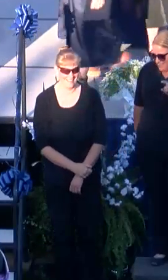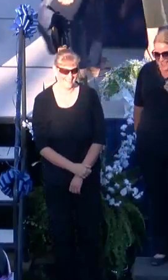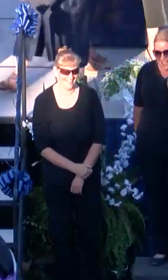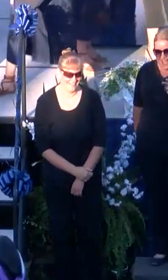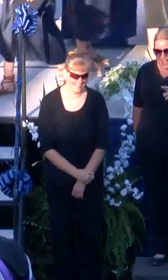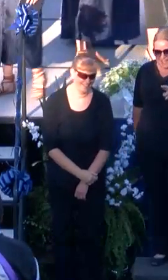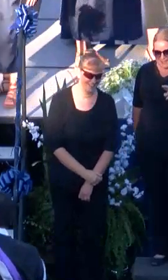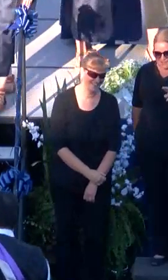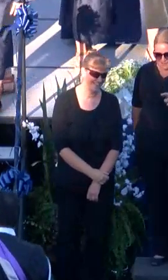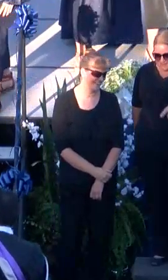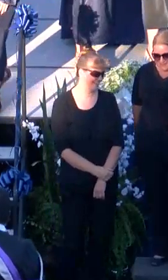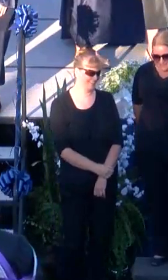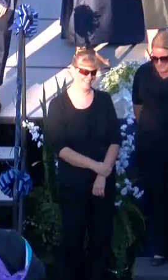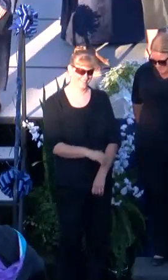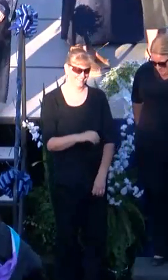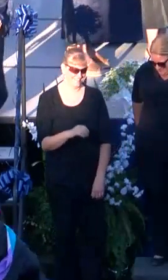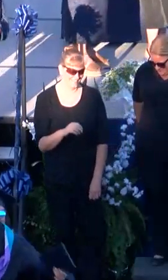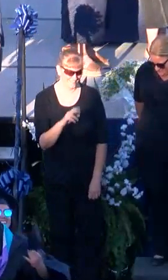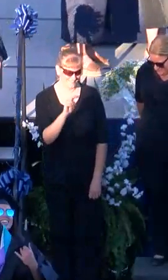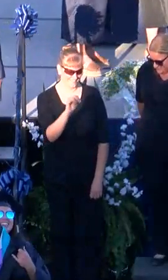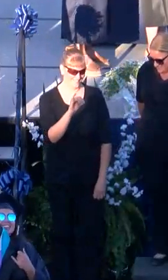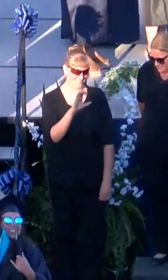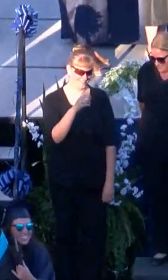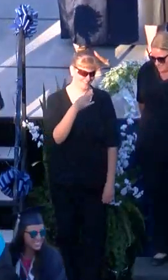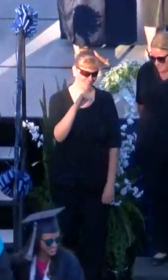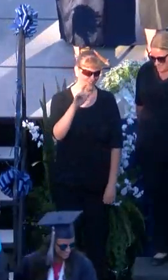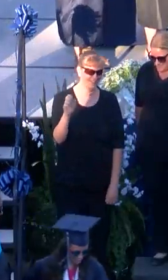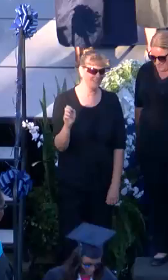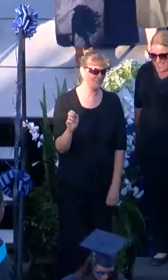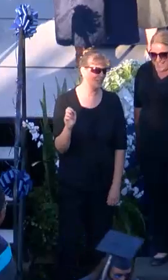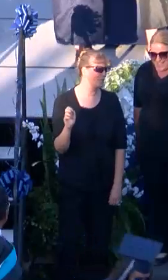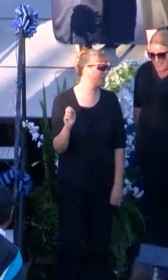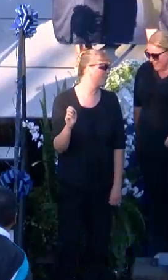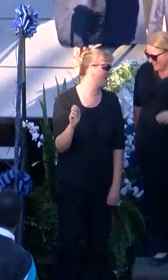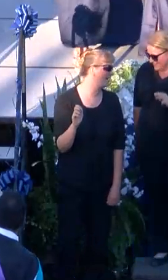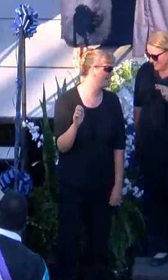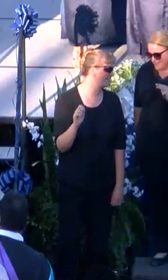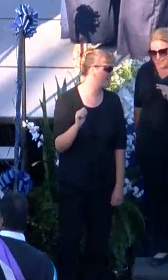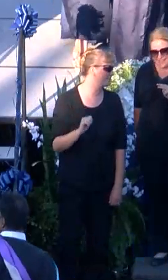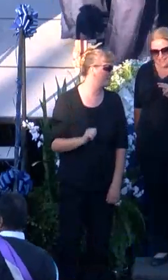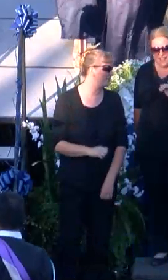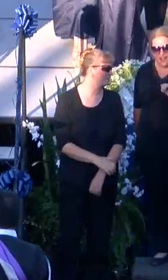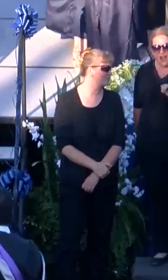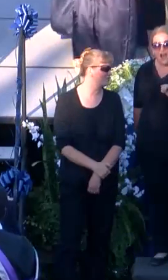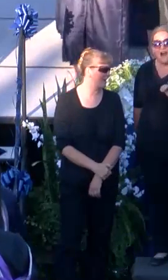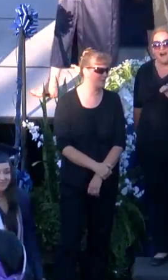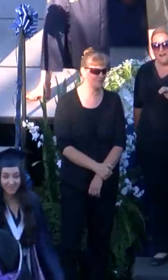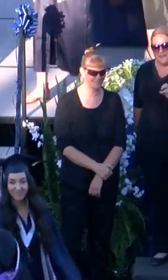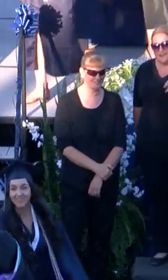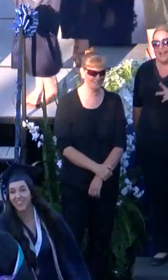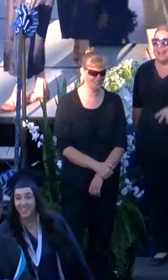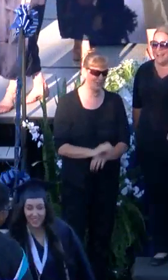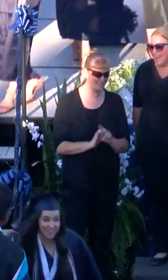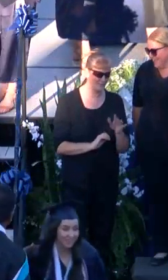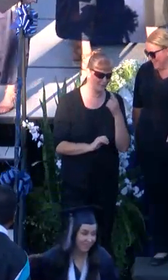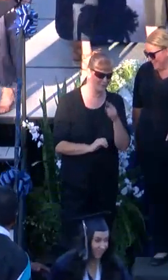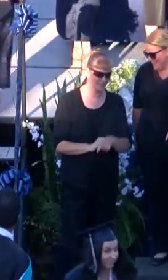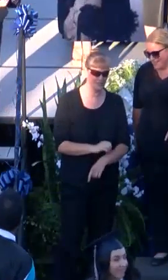Booth. Jose Bravo. McKaylee Beck. Alexis